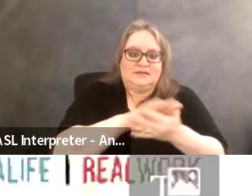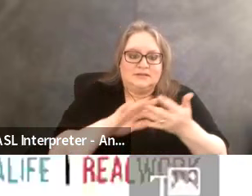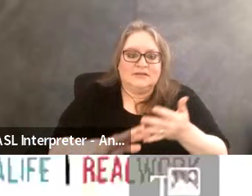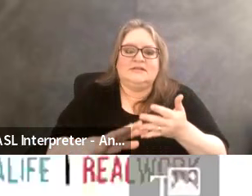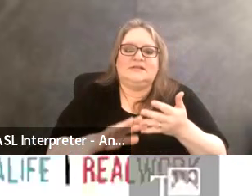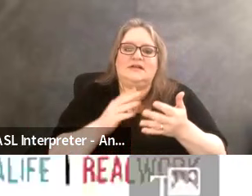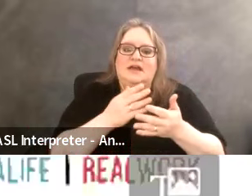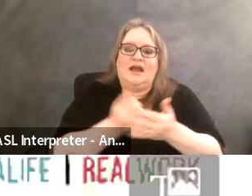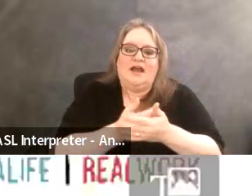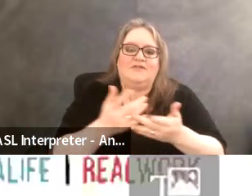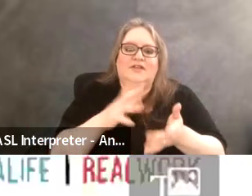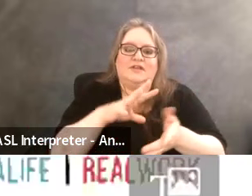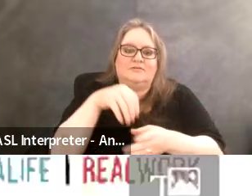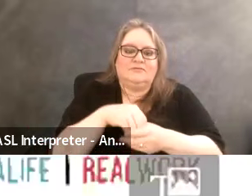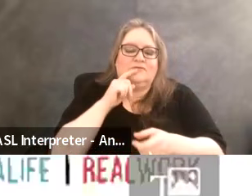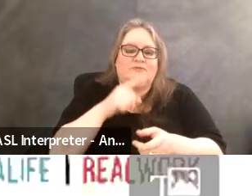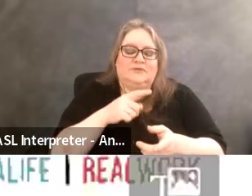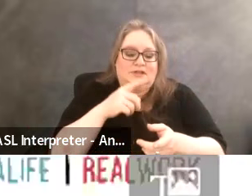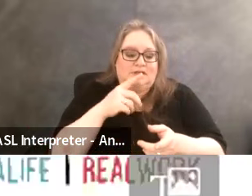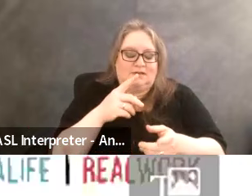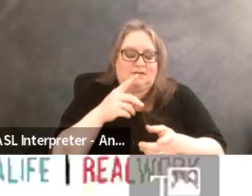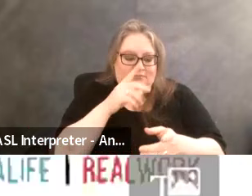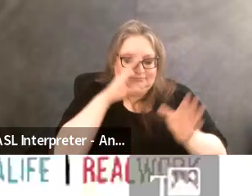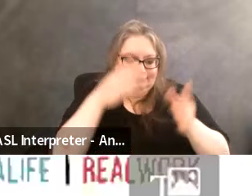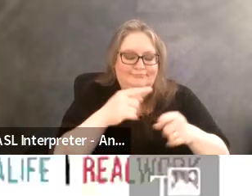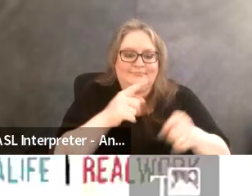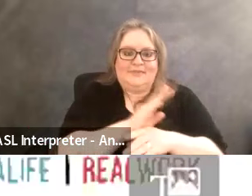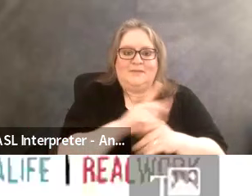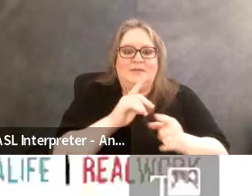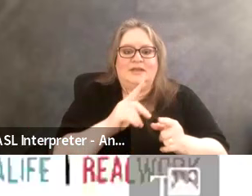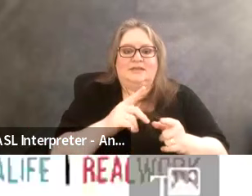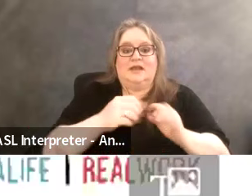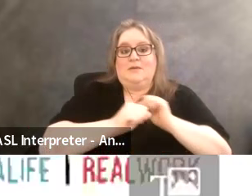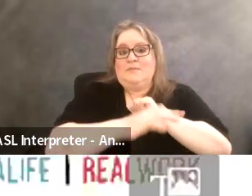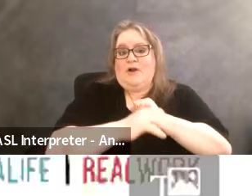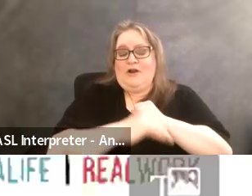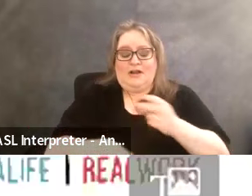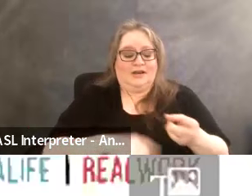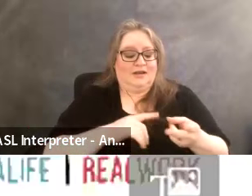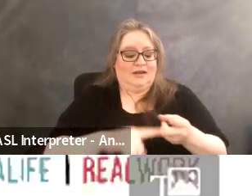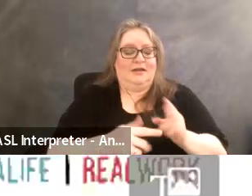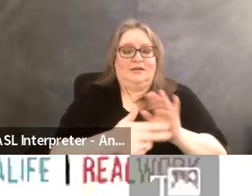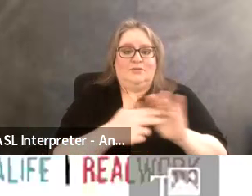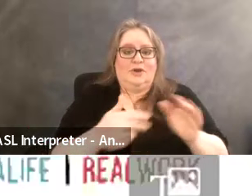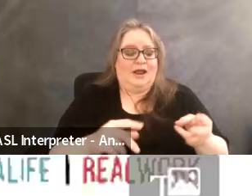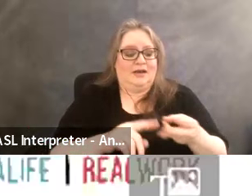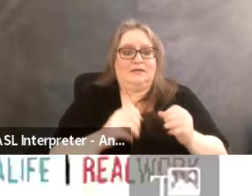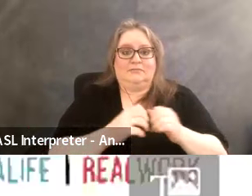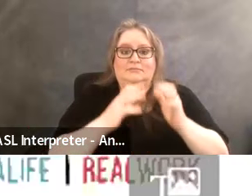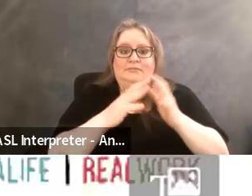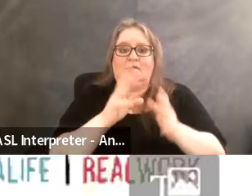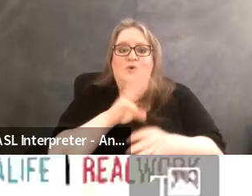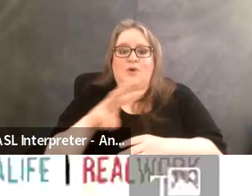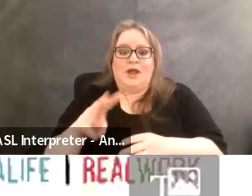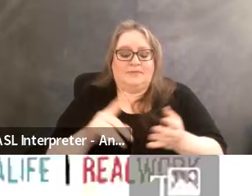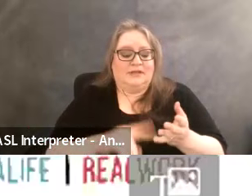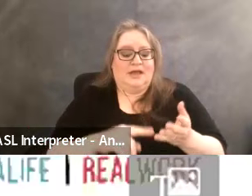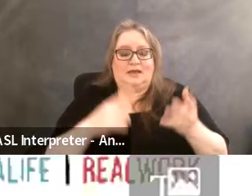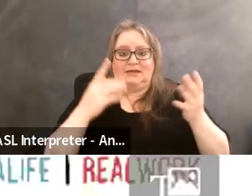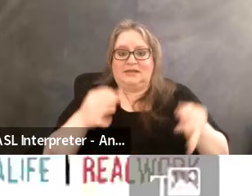of the things that it takes to go in, the marketing, the branding, the building maybe of a website, the deciding where you're going to